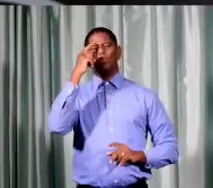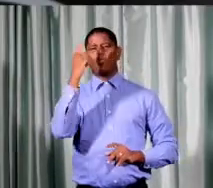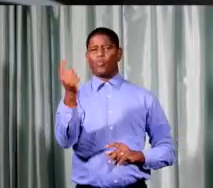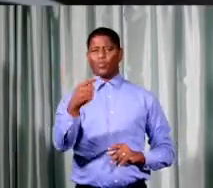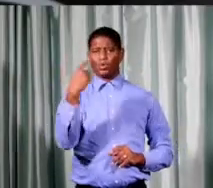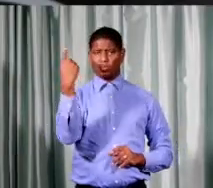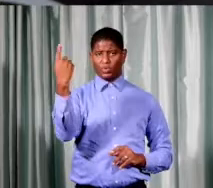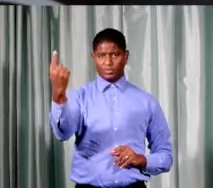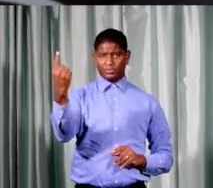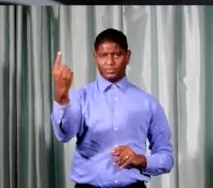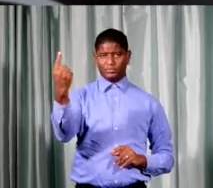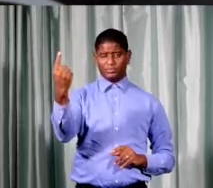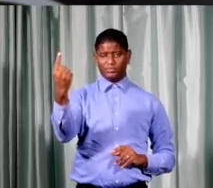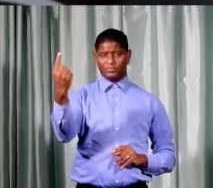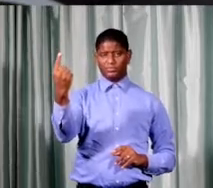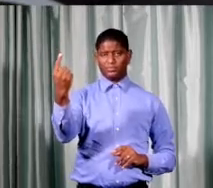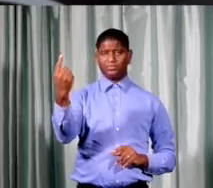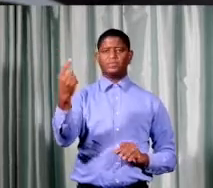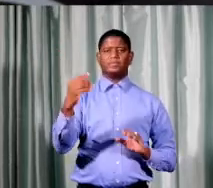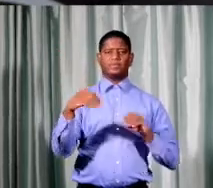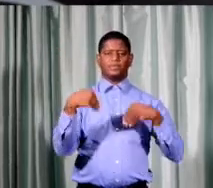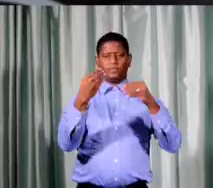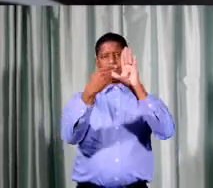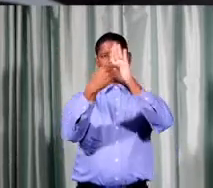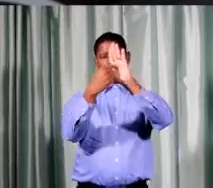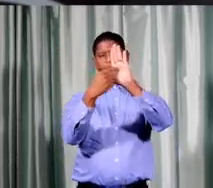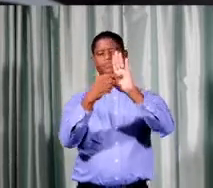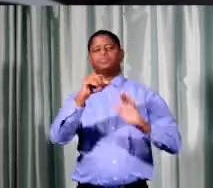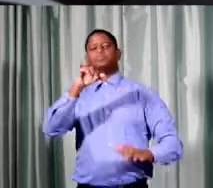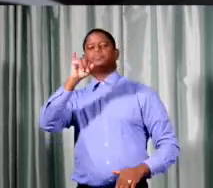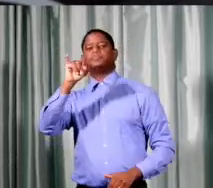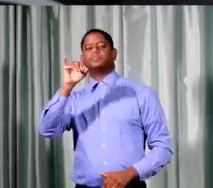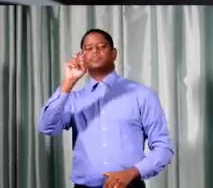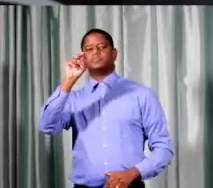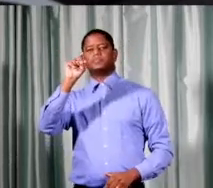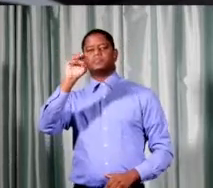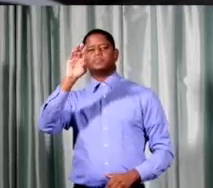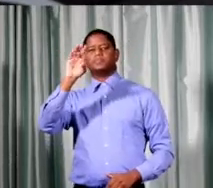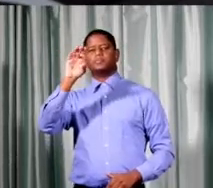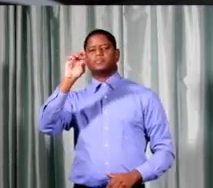income statement, correct? Profit and loss account.